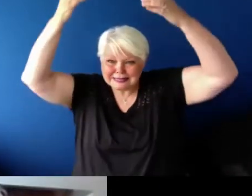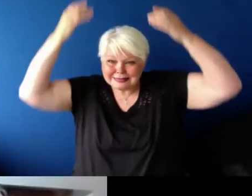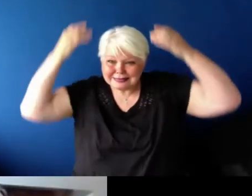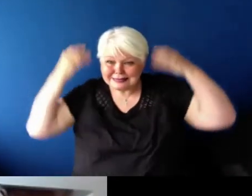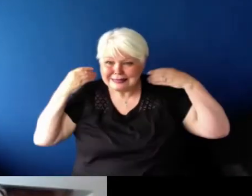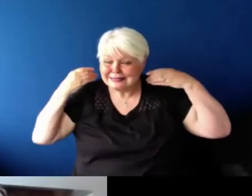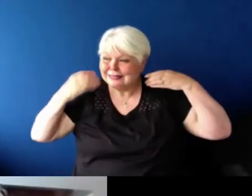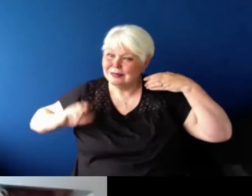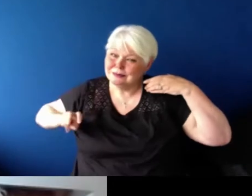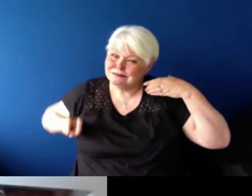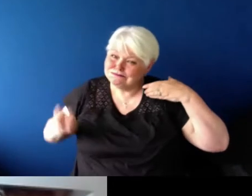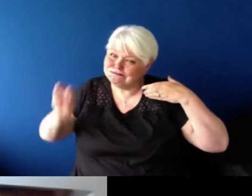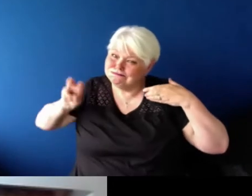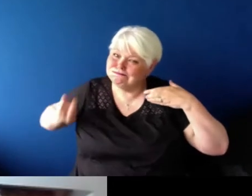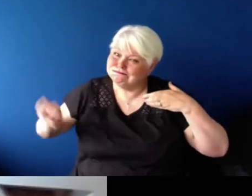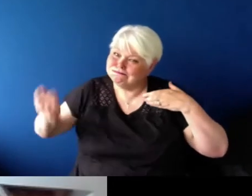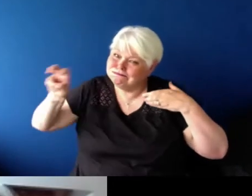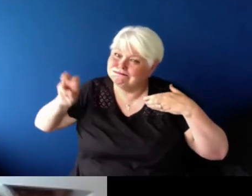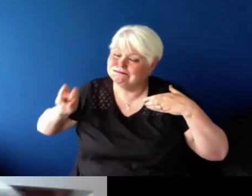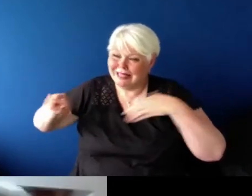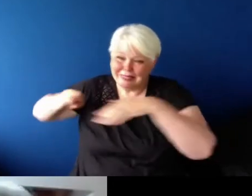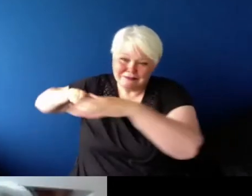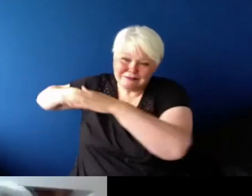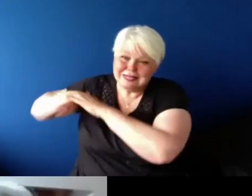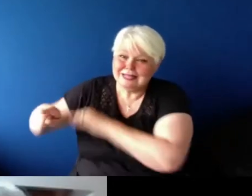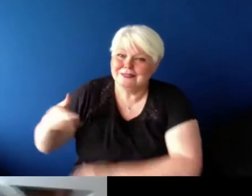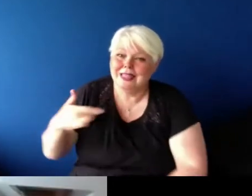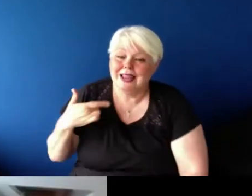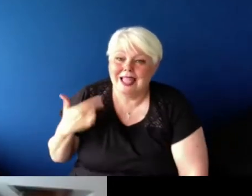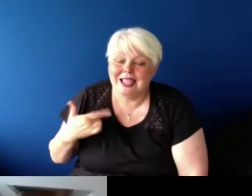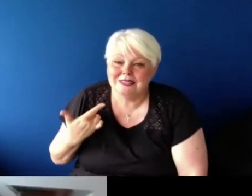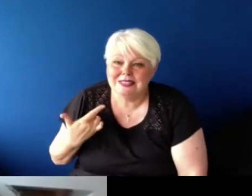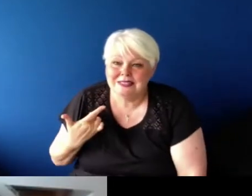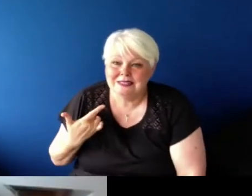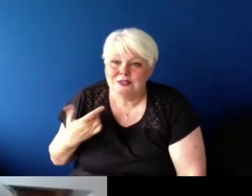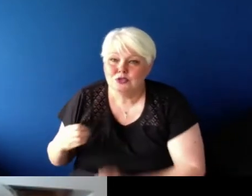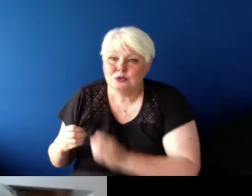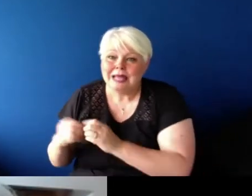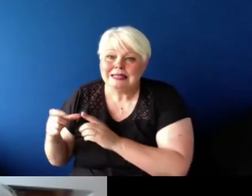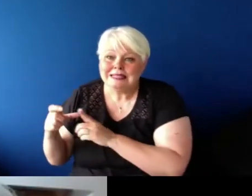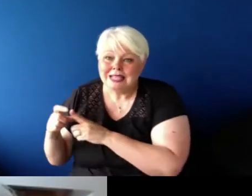they'd fled for their lives to Bangladesh. And